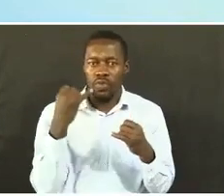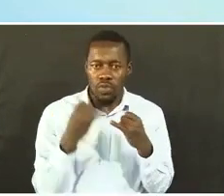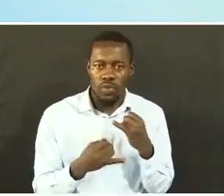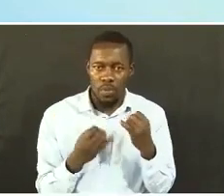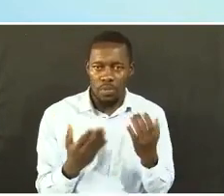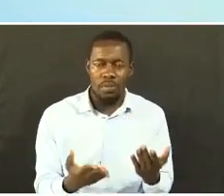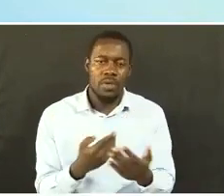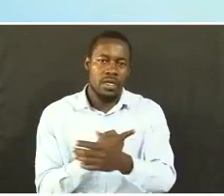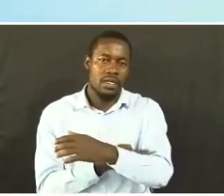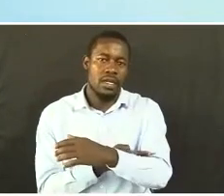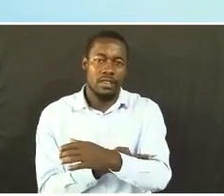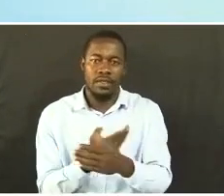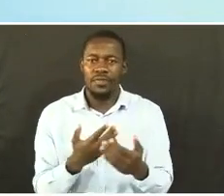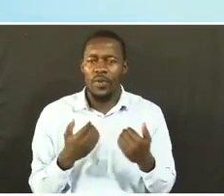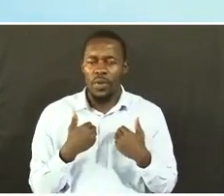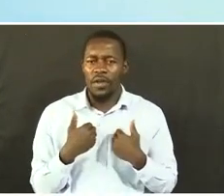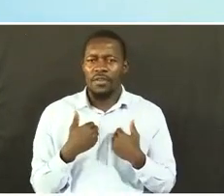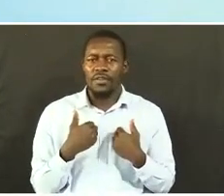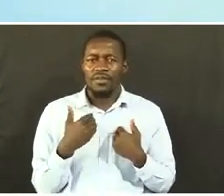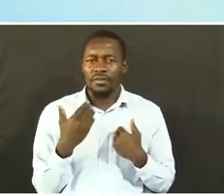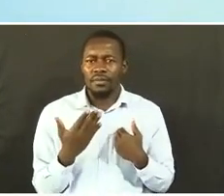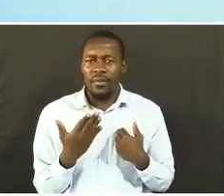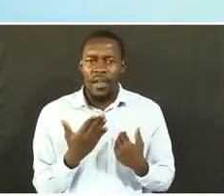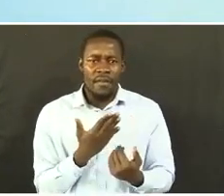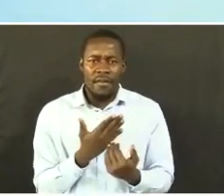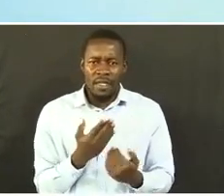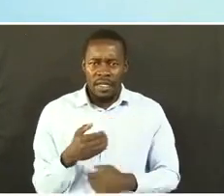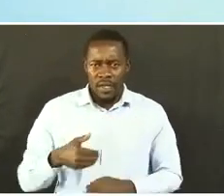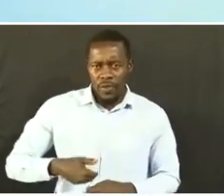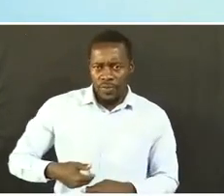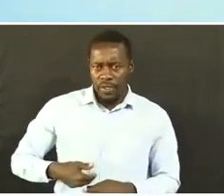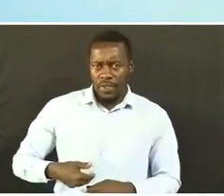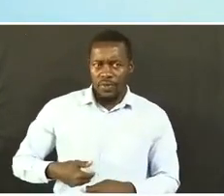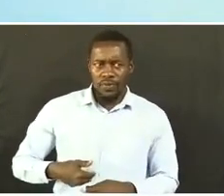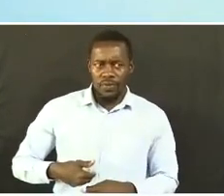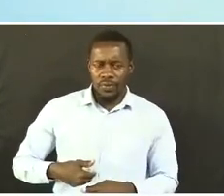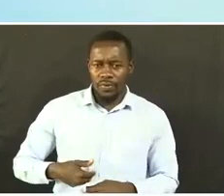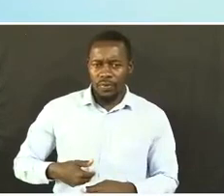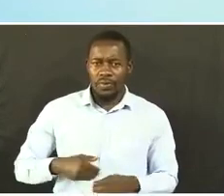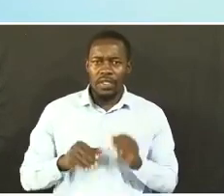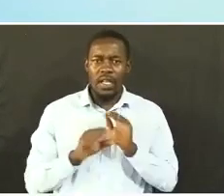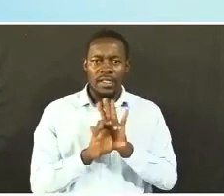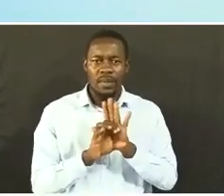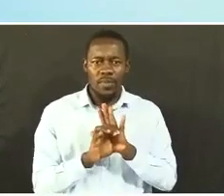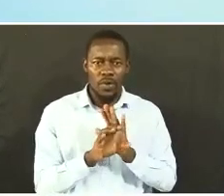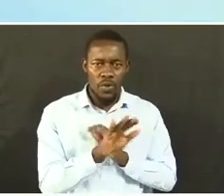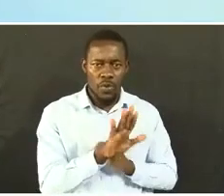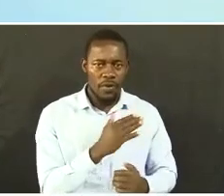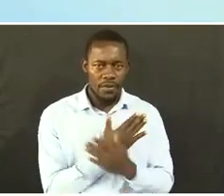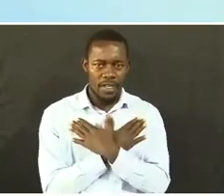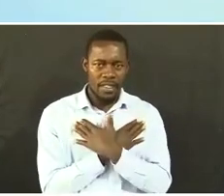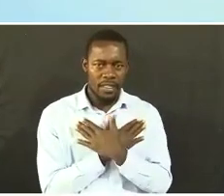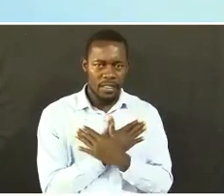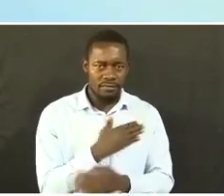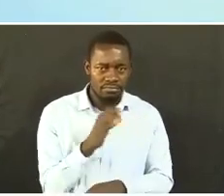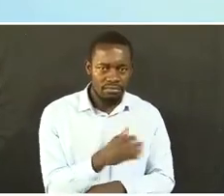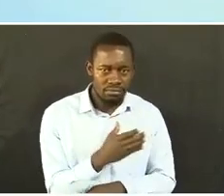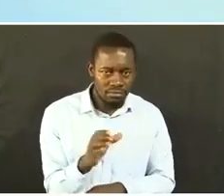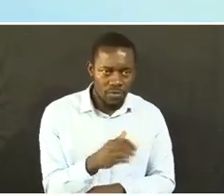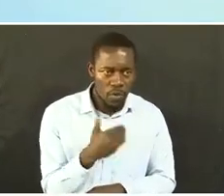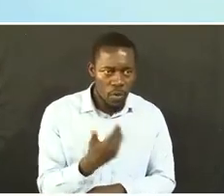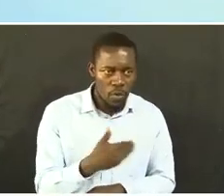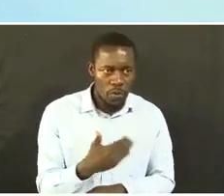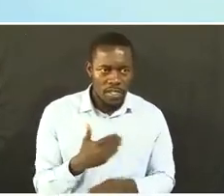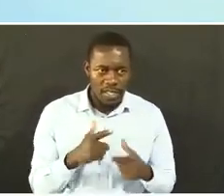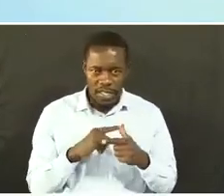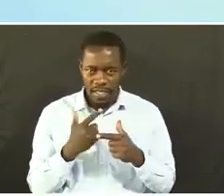peer pressure for the young people. And it's not just young people. Even some adults still start taking drugs because their friends are taking. So you will